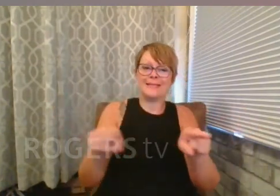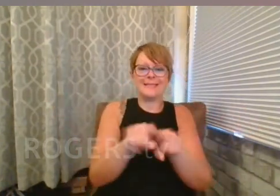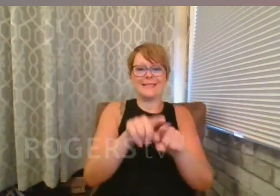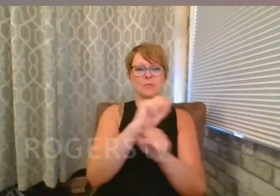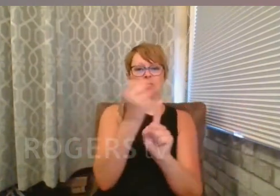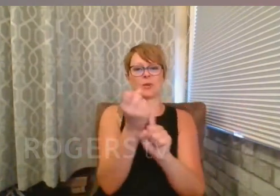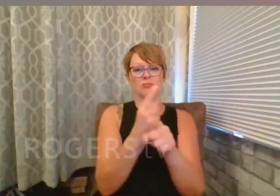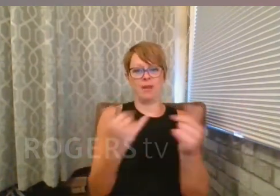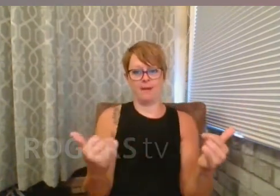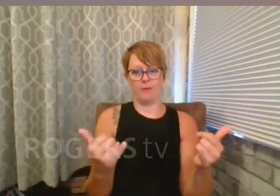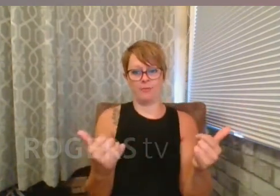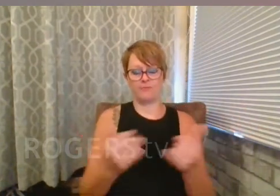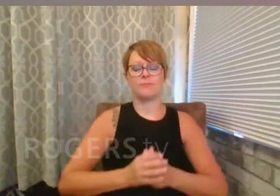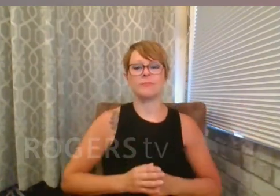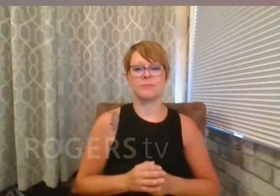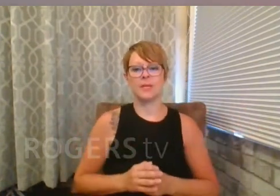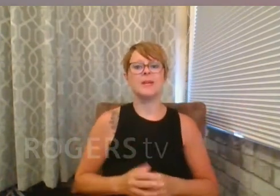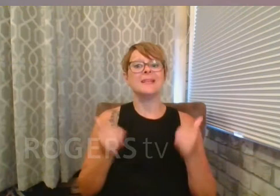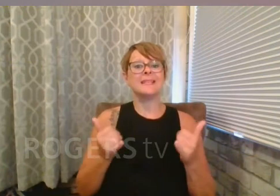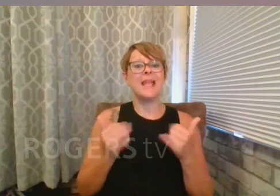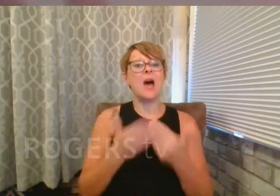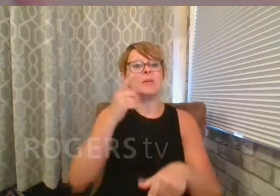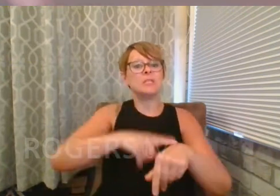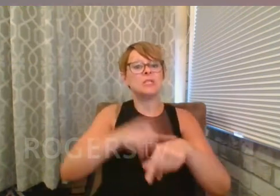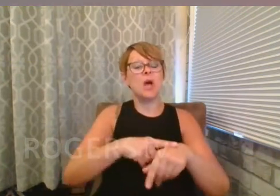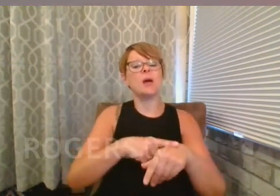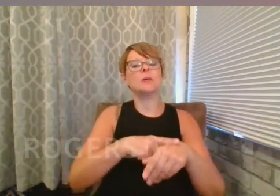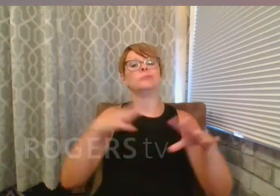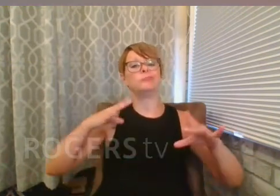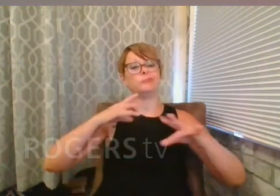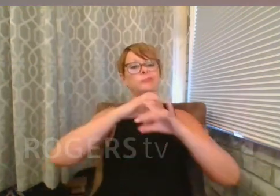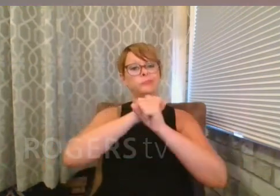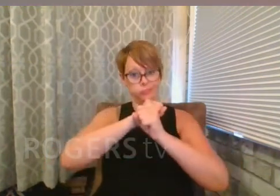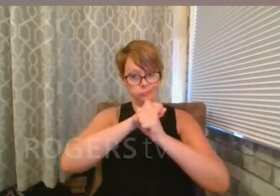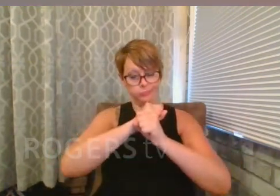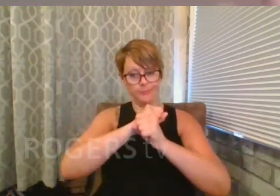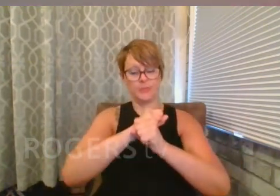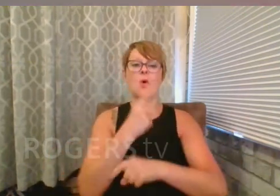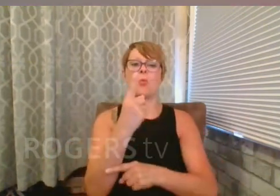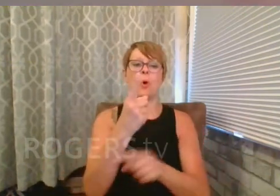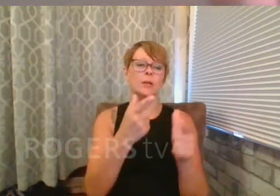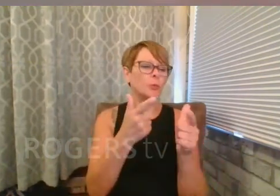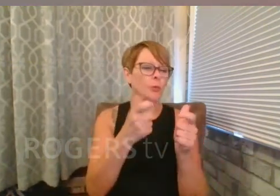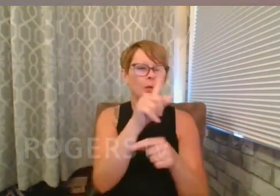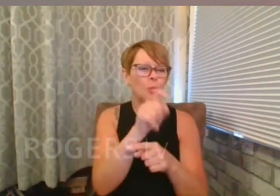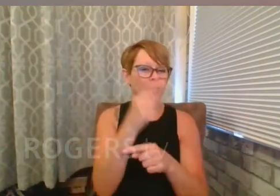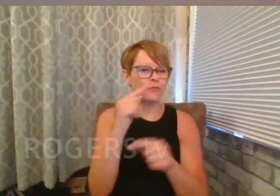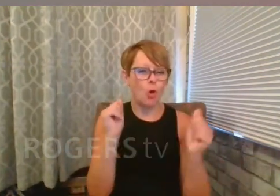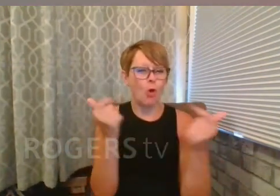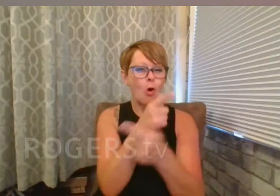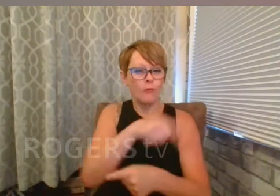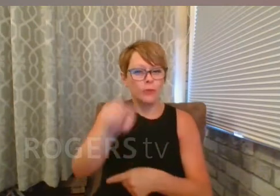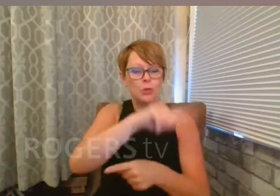time now, almost time to wrap up. So I have one more quick question for all of you. Please feel free to jump